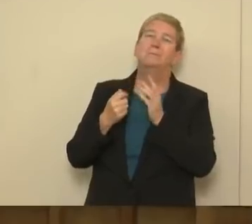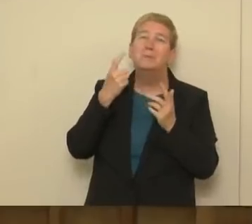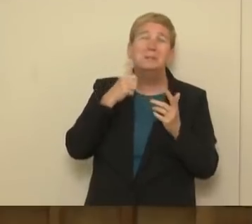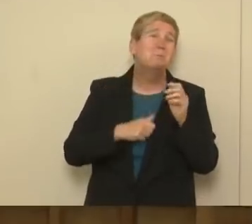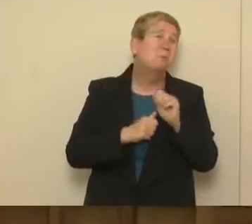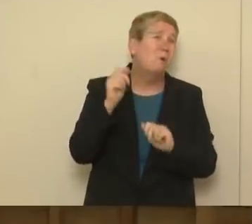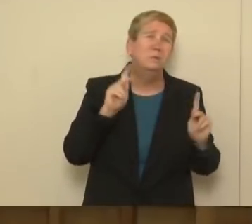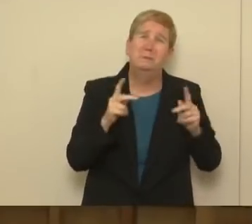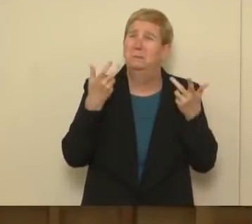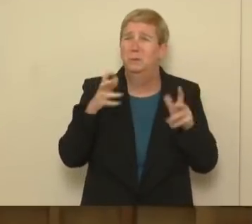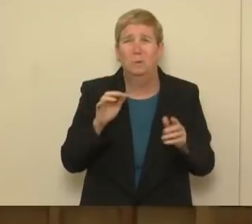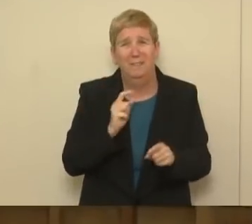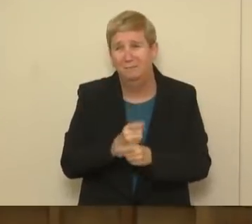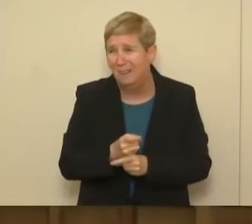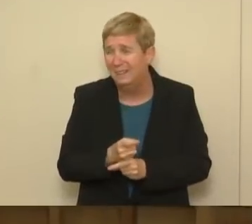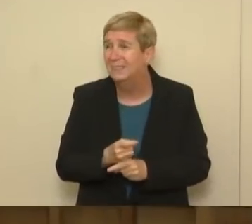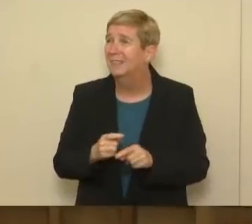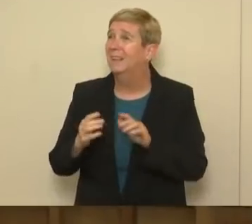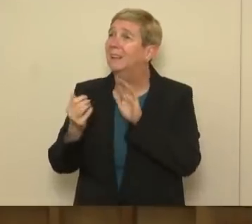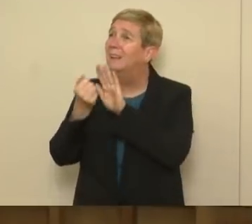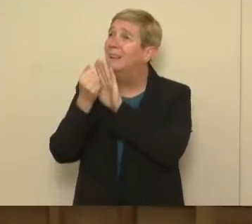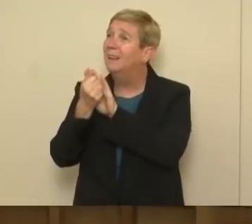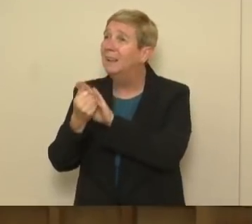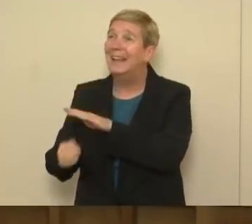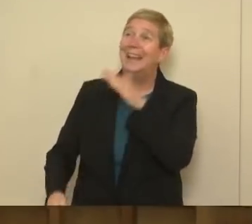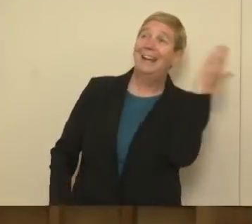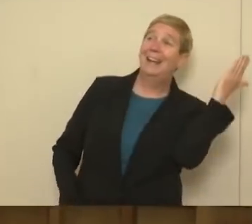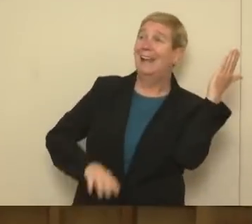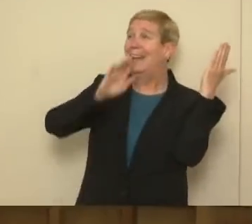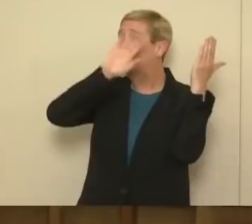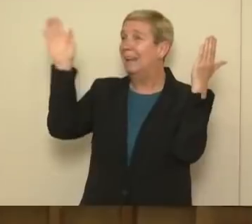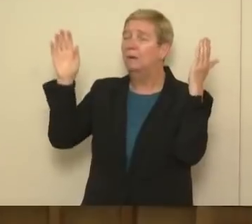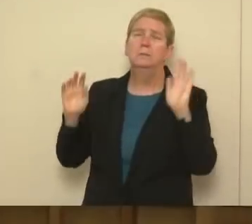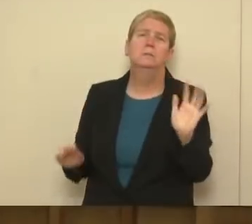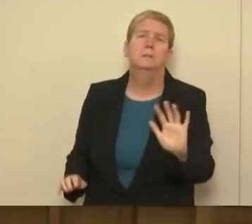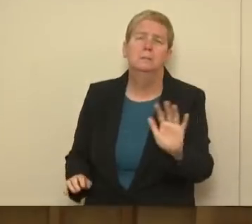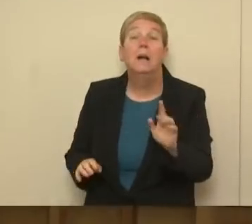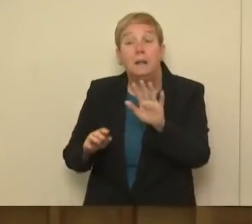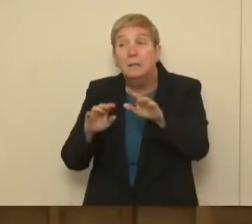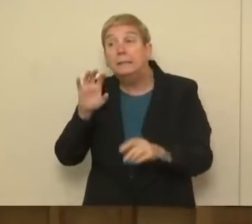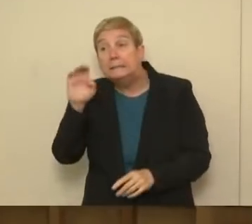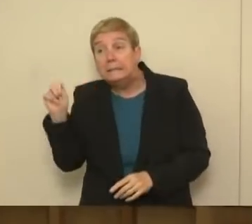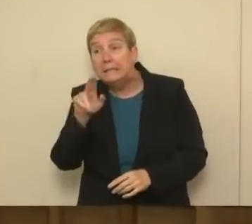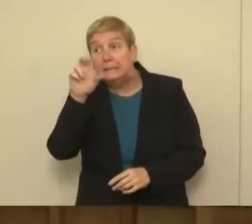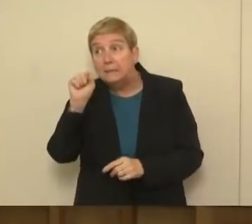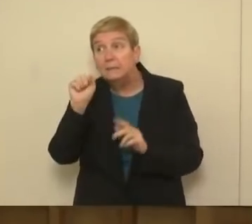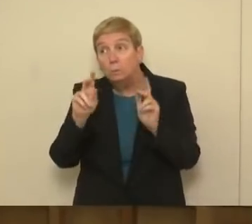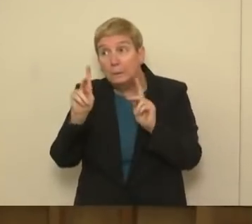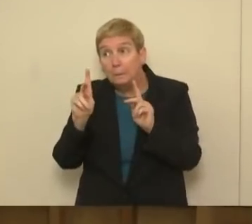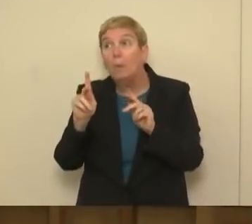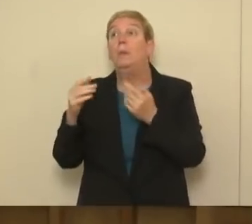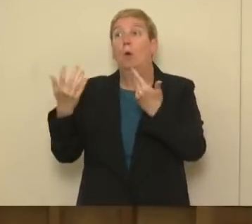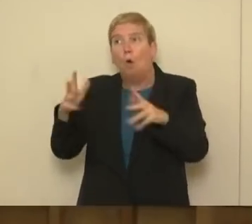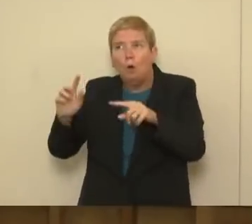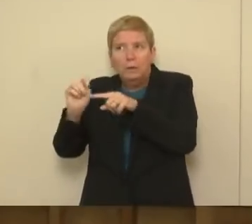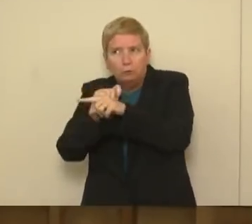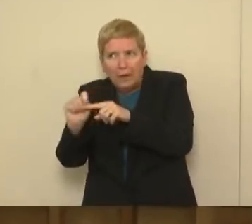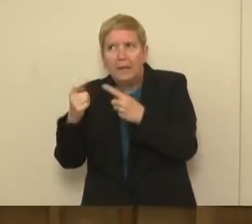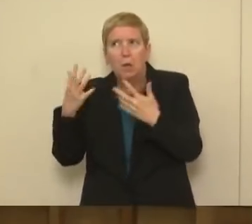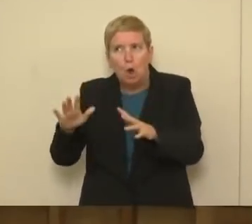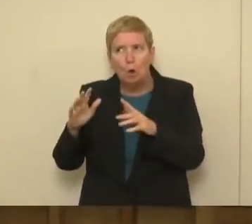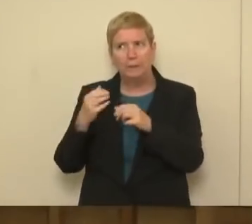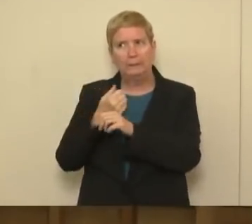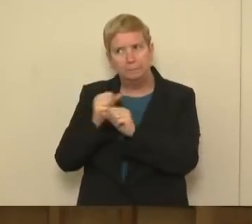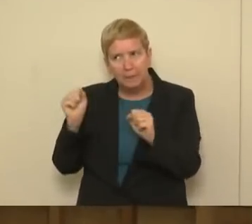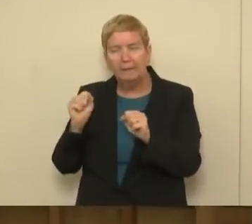not to have someone knock on their door right now, even though the census has had trainings, and I would like to make sure that